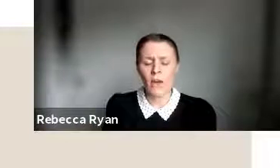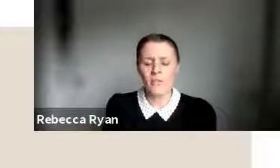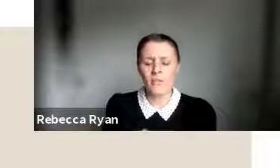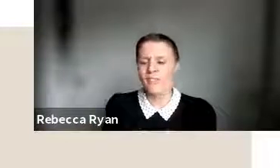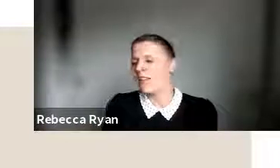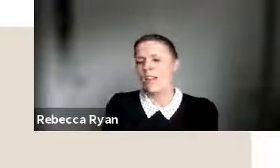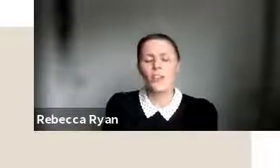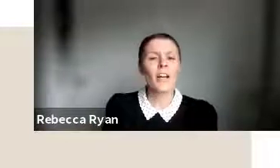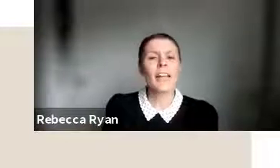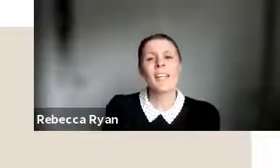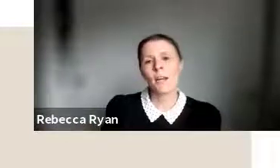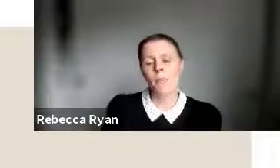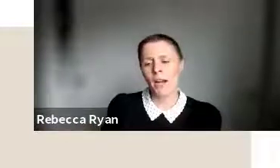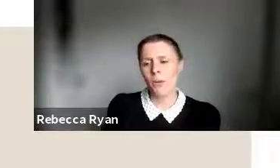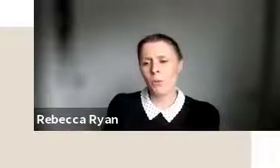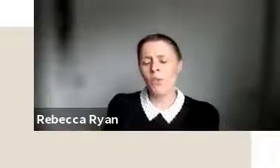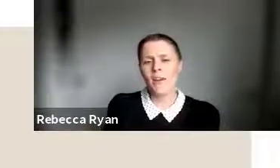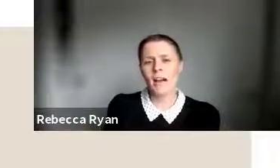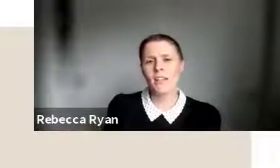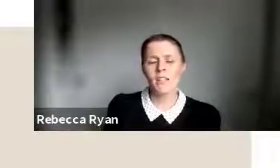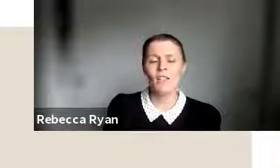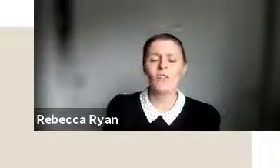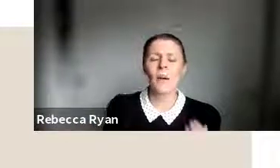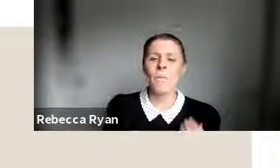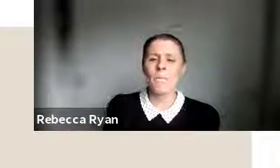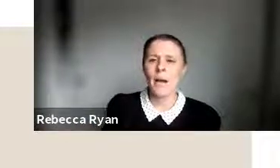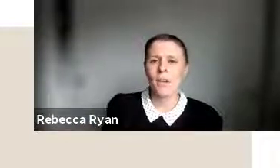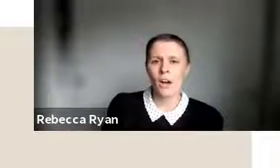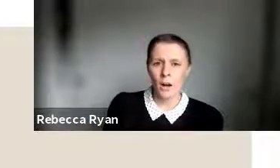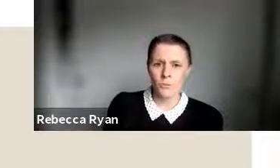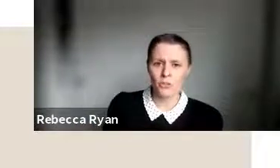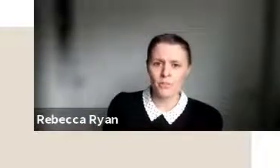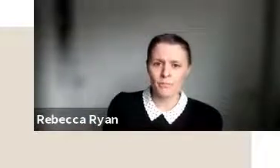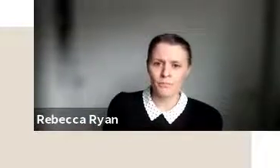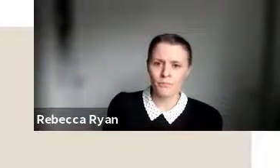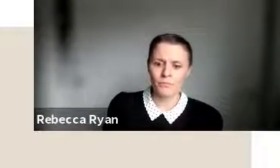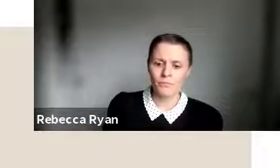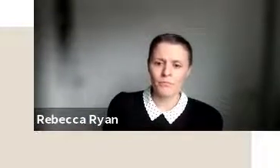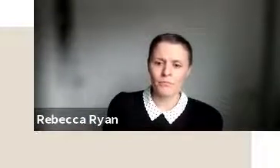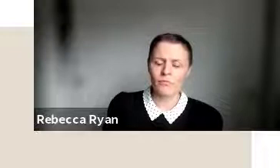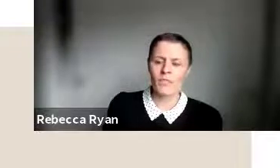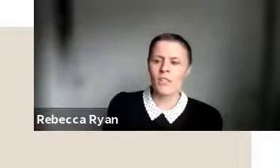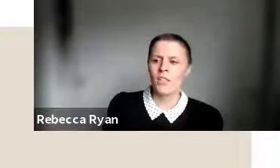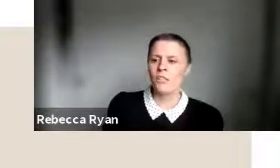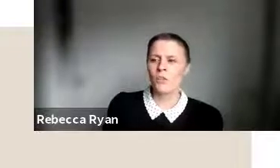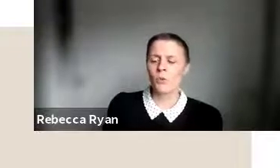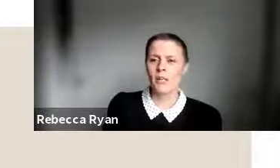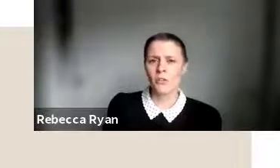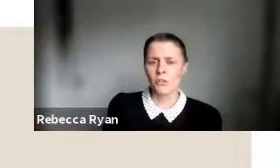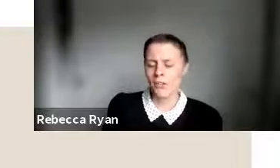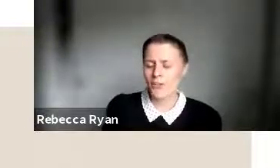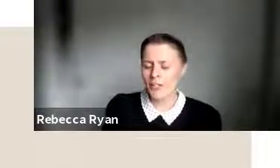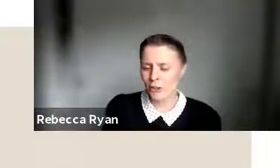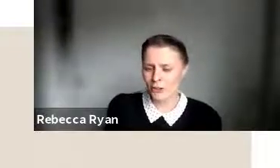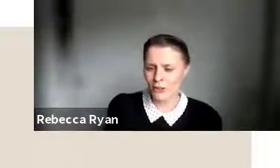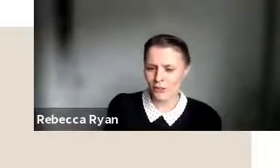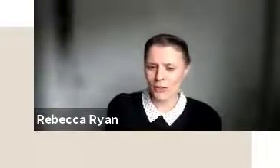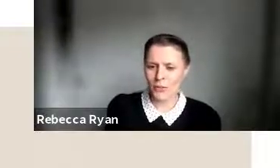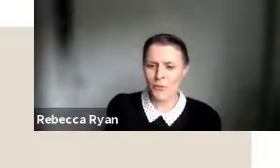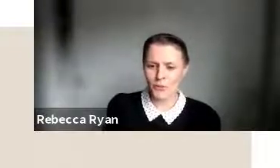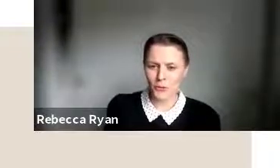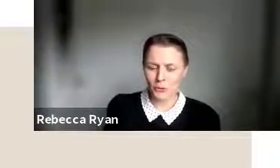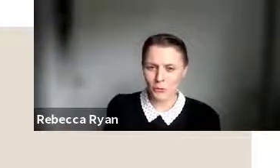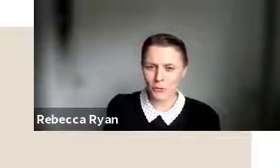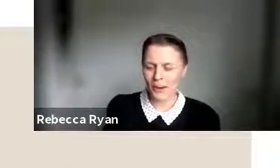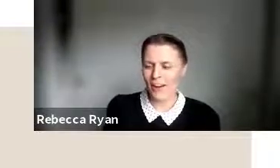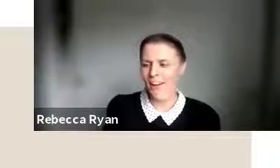0.00001% from the vaccine, they're incomparable. The vaccine is a better option. So here's an illustrative